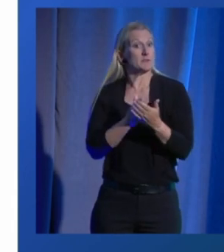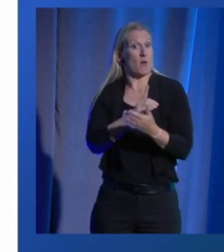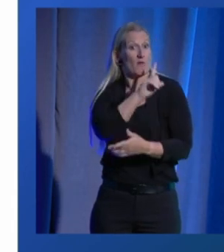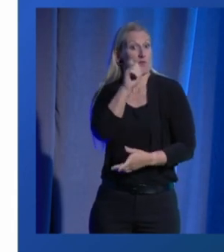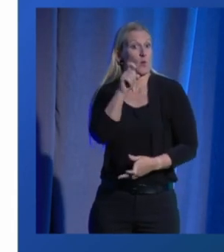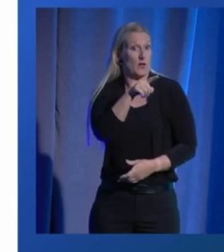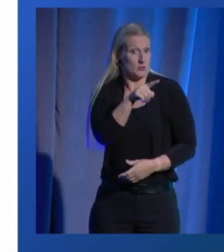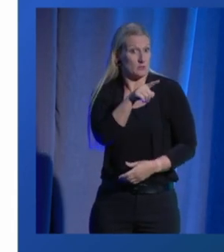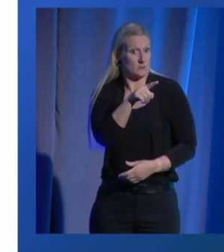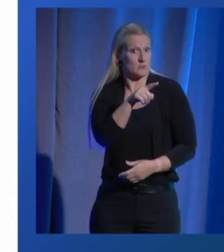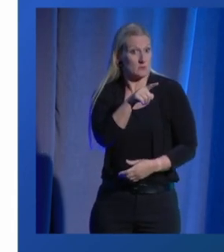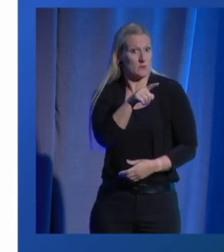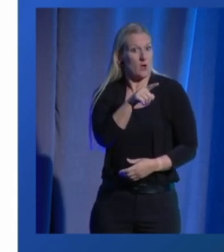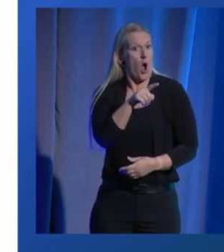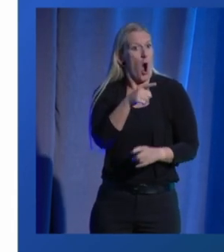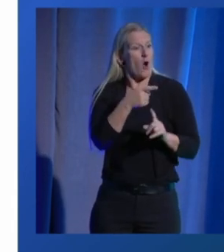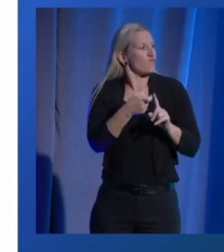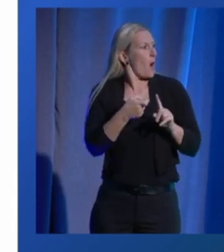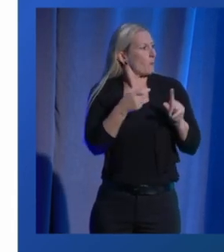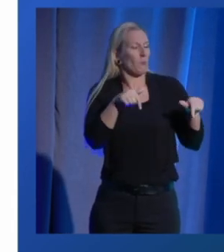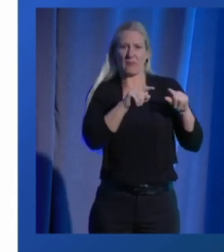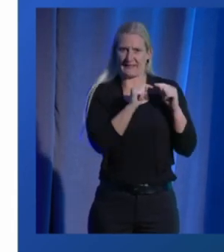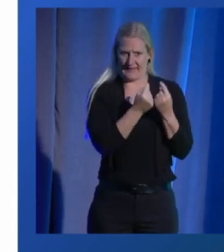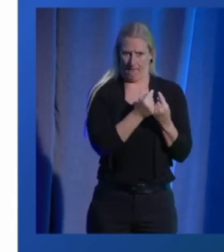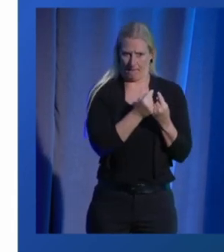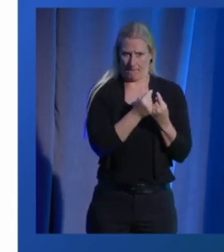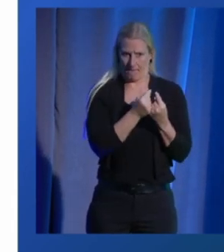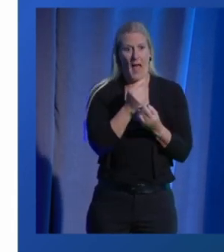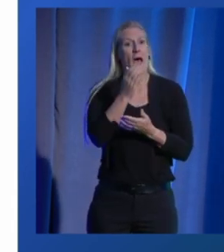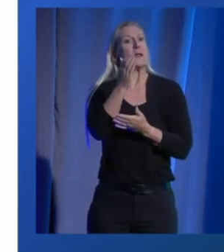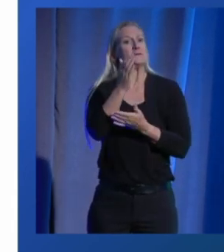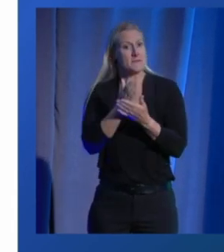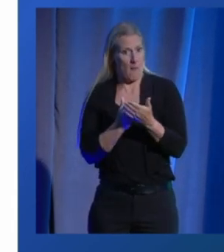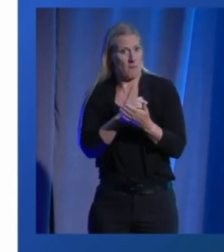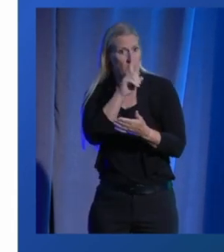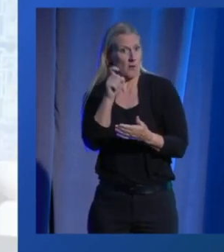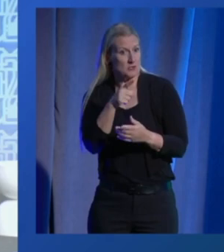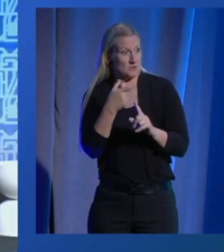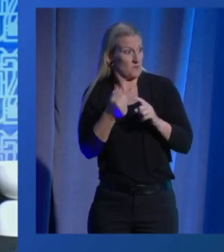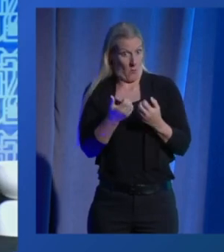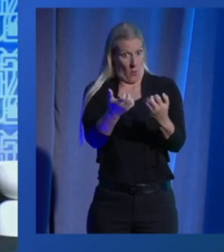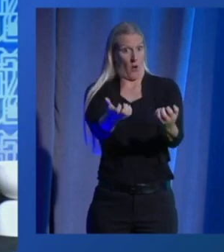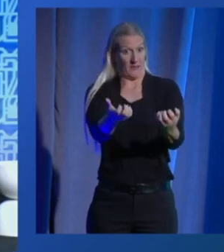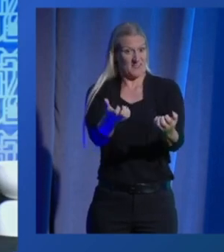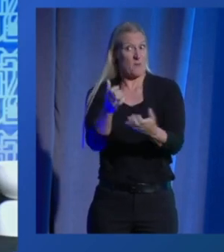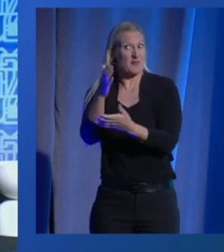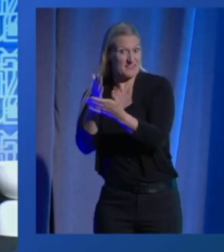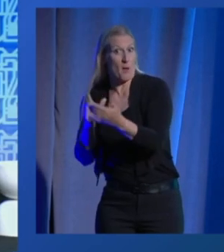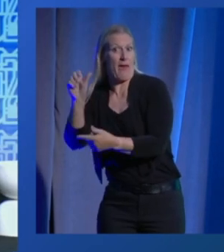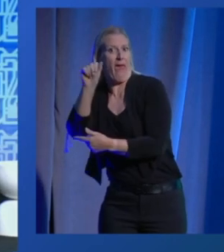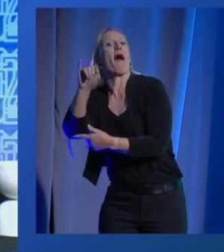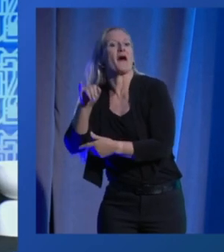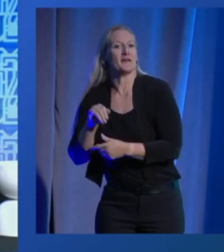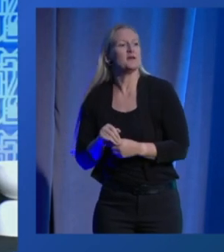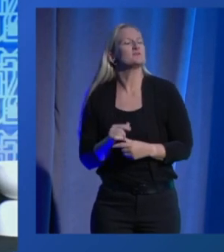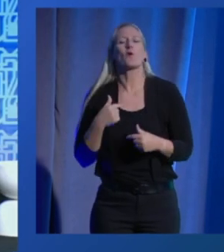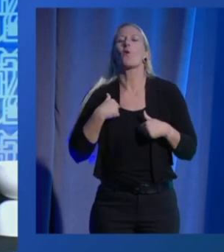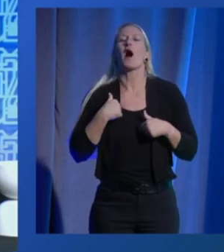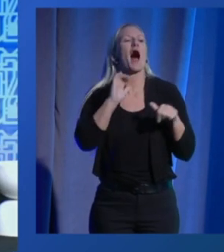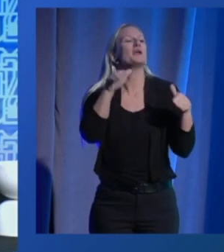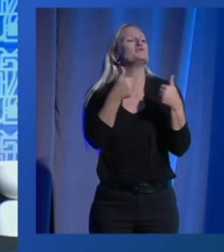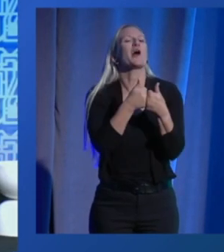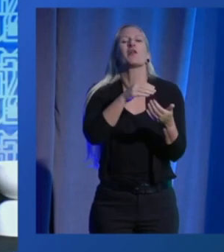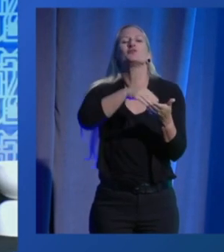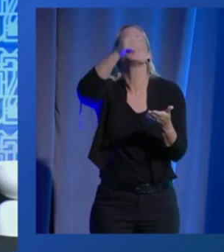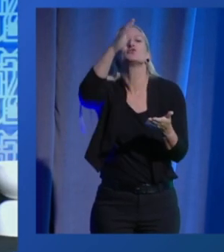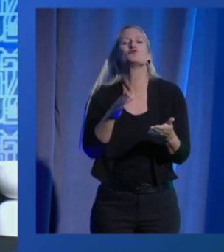some will be generated from the audience and actually some will be generated by Ai and so let's see I challenged the students out here see